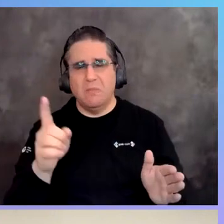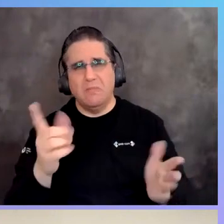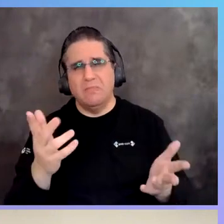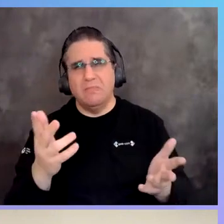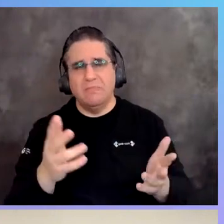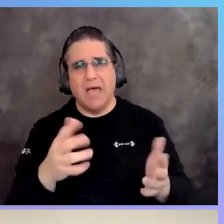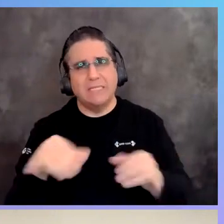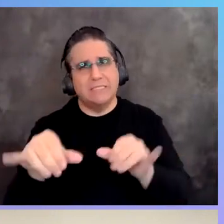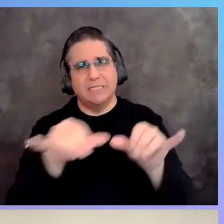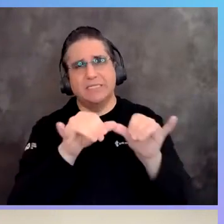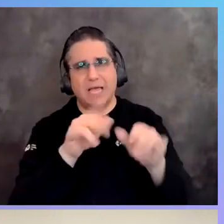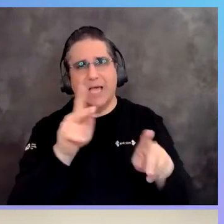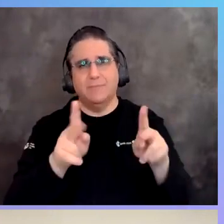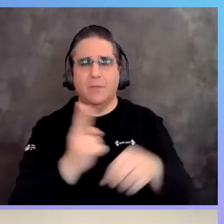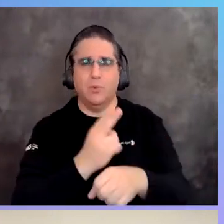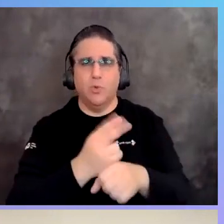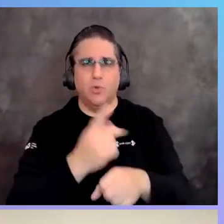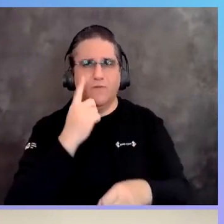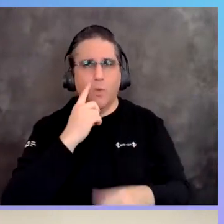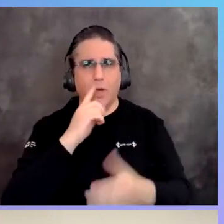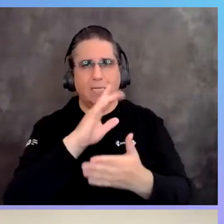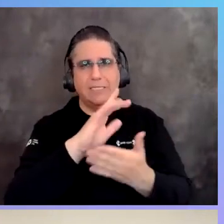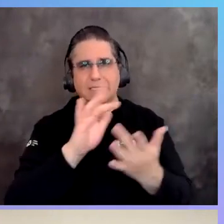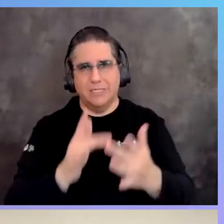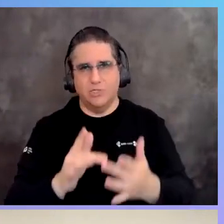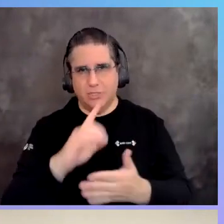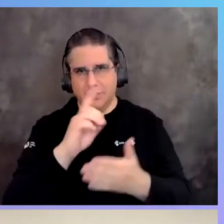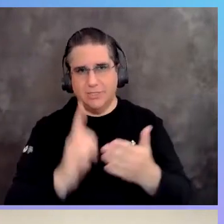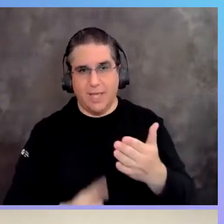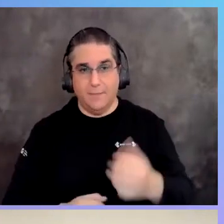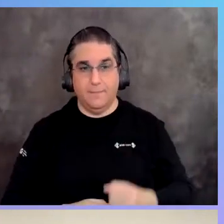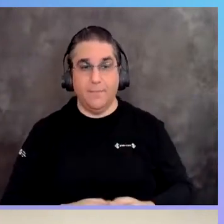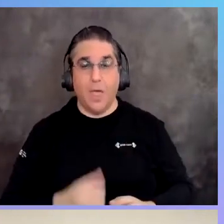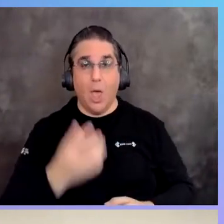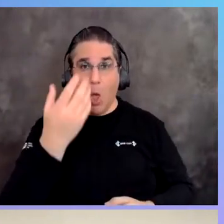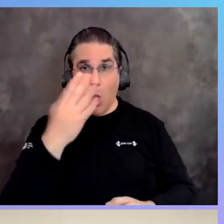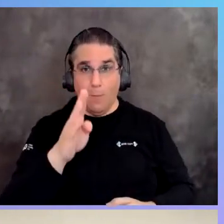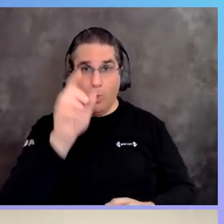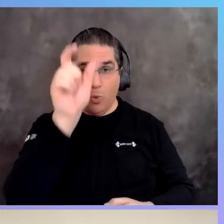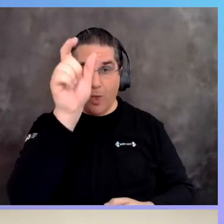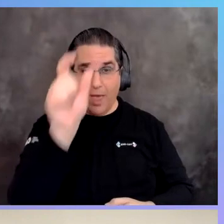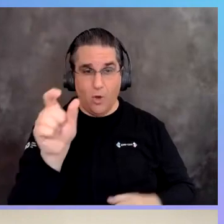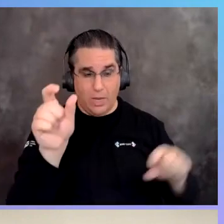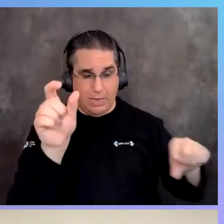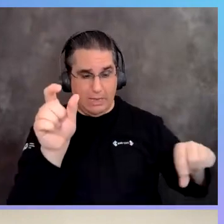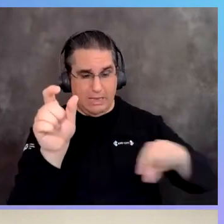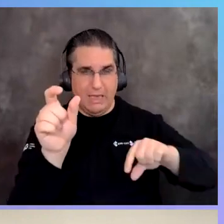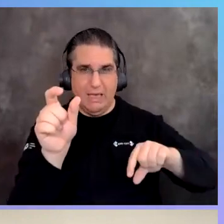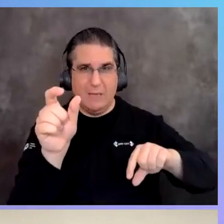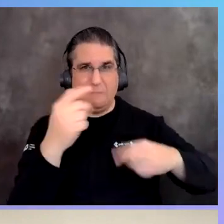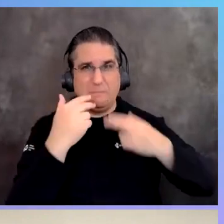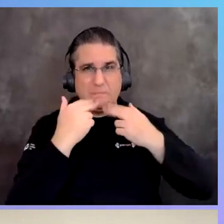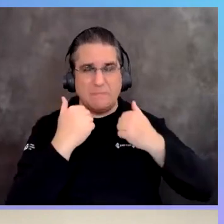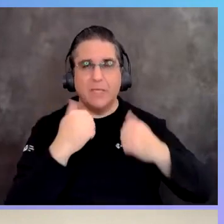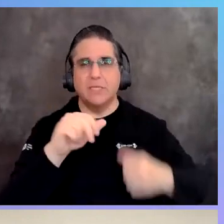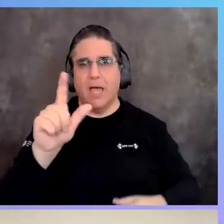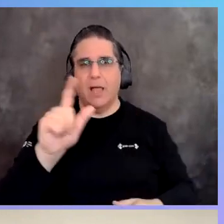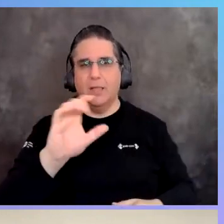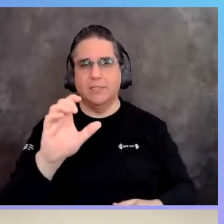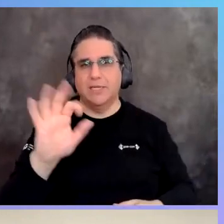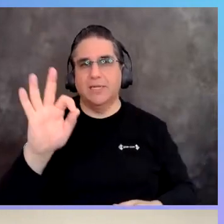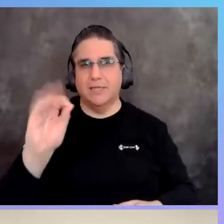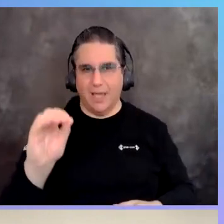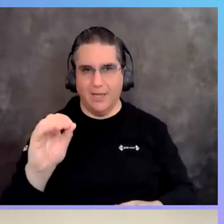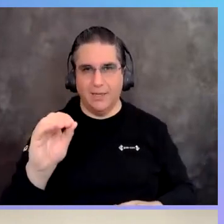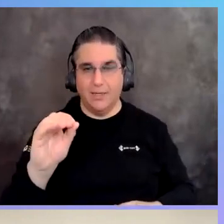for digital design. The blue area of the graph represents LC90, which is specifically called out as